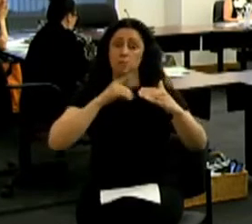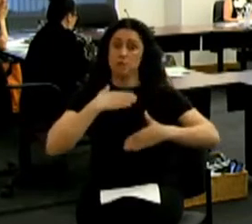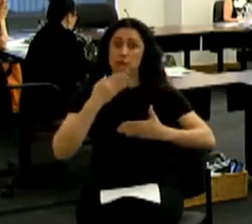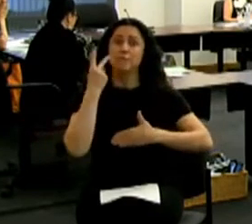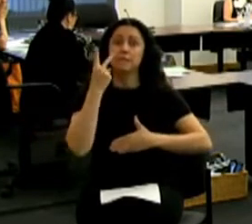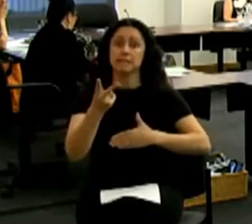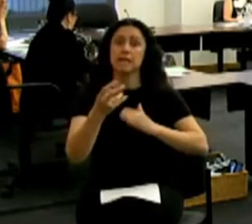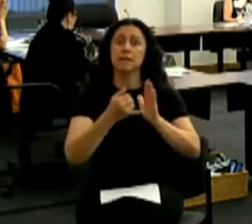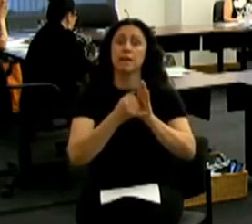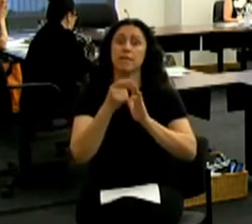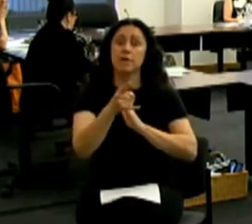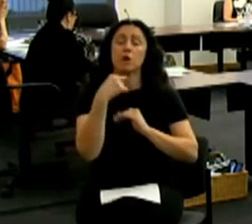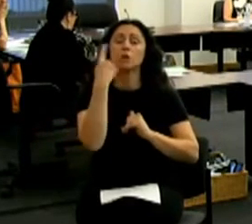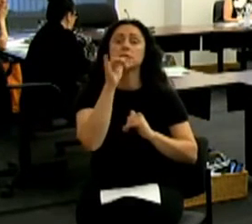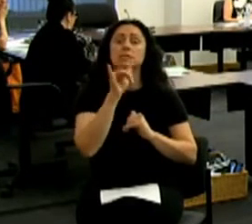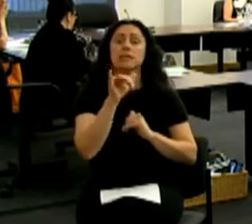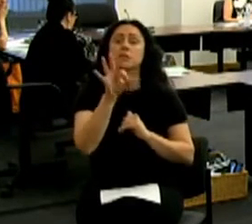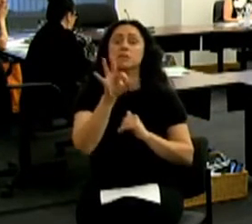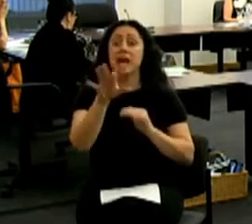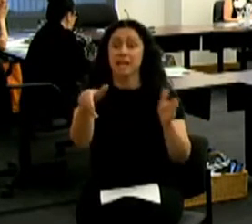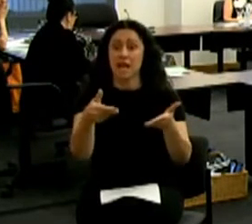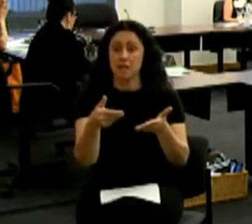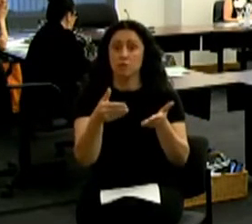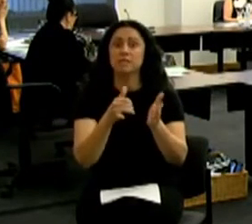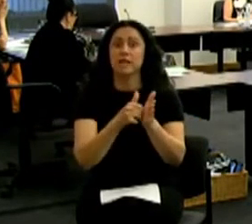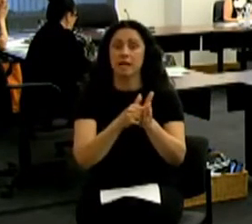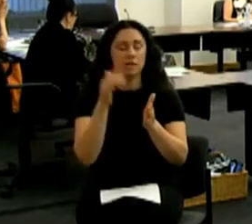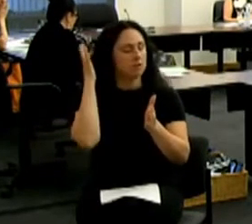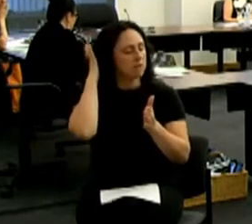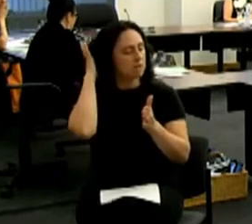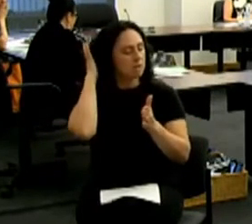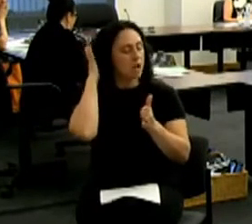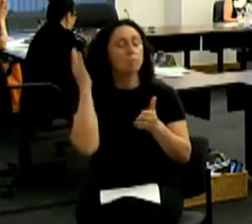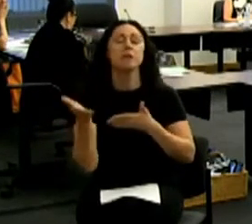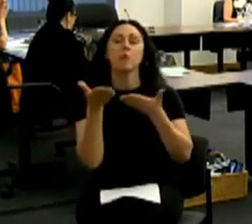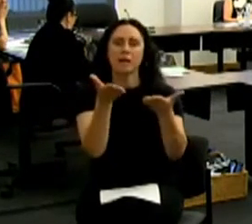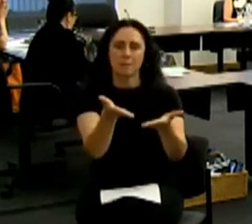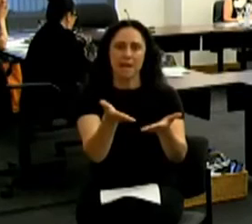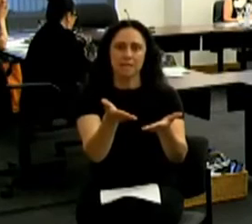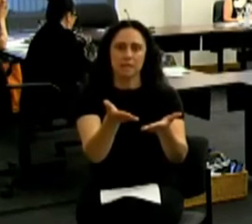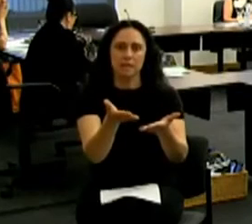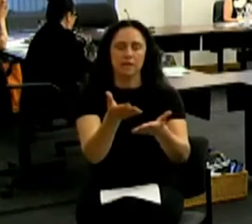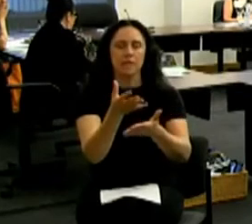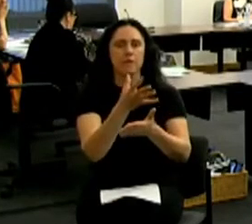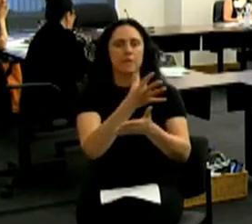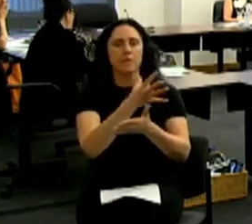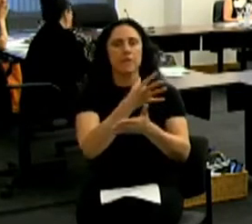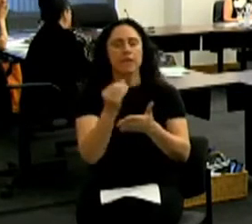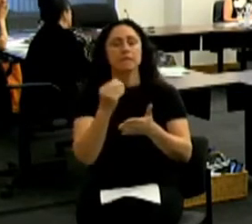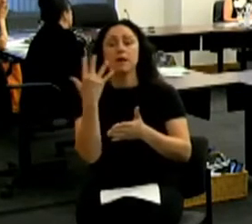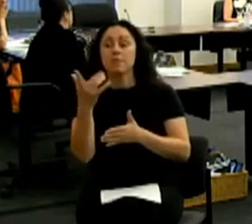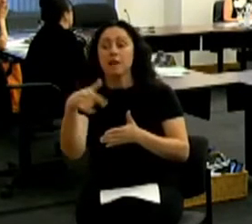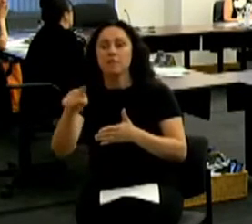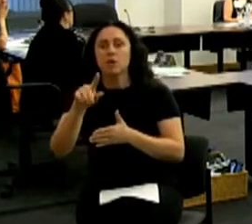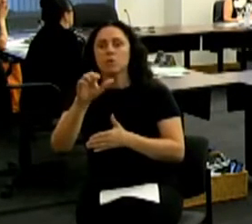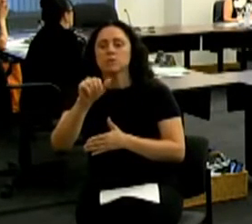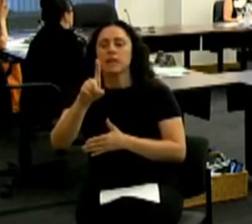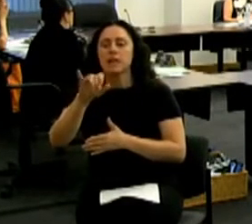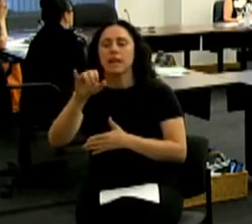happy to see that it looks like there's 9 hires that are being recommended, and 5 of these are